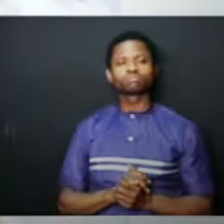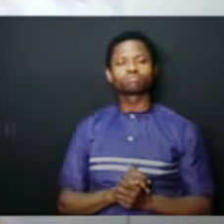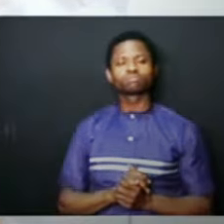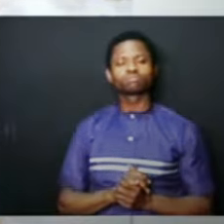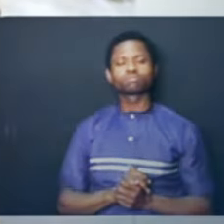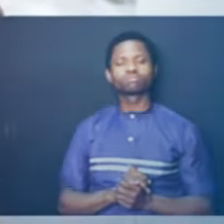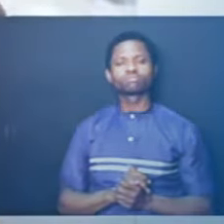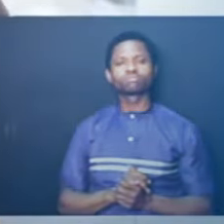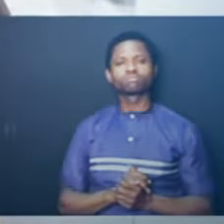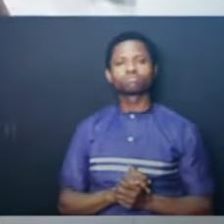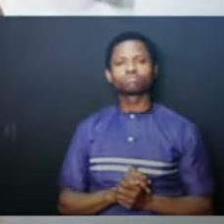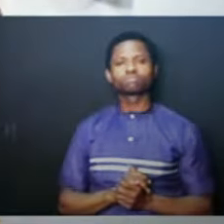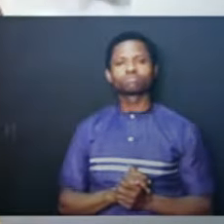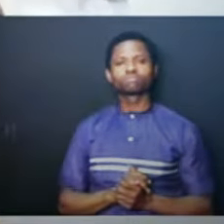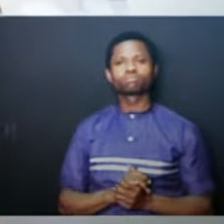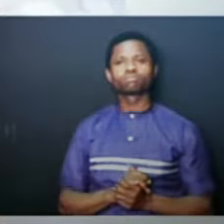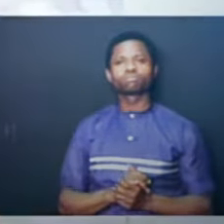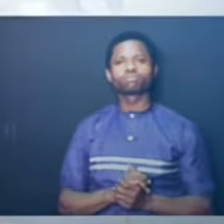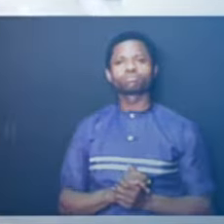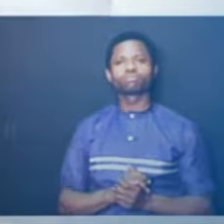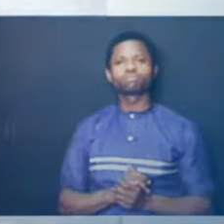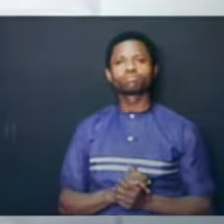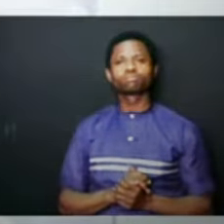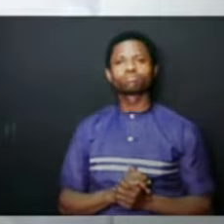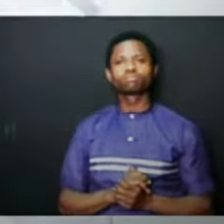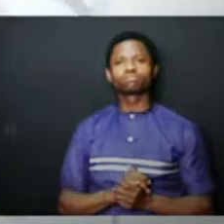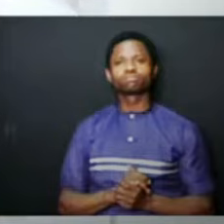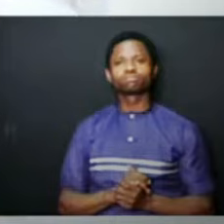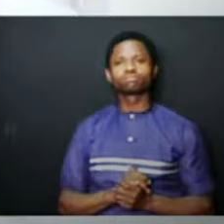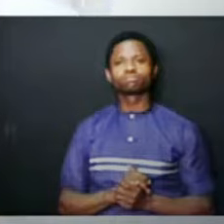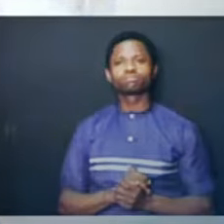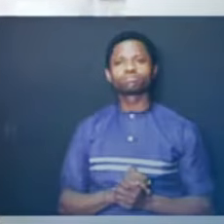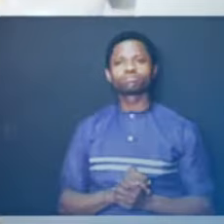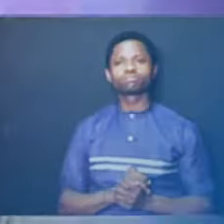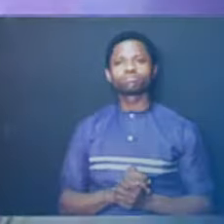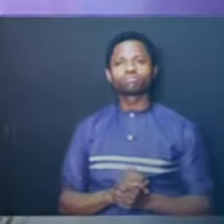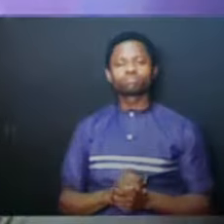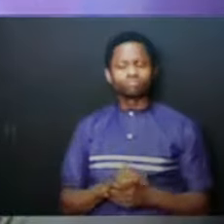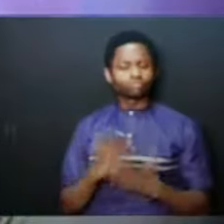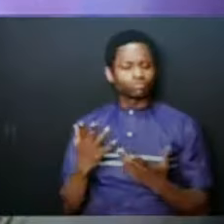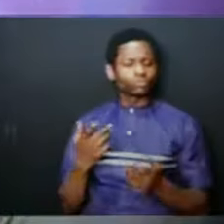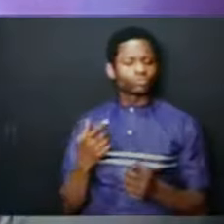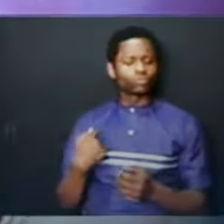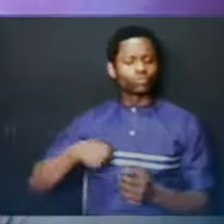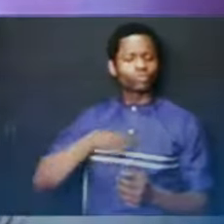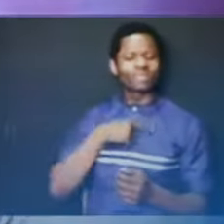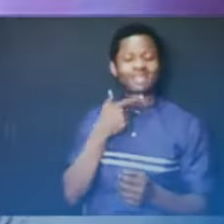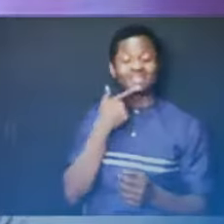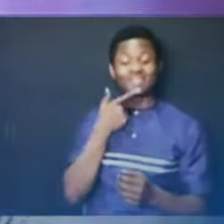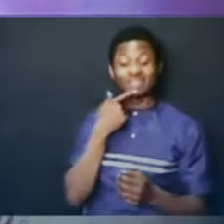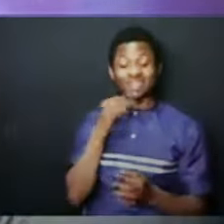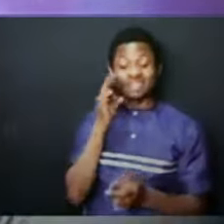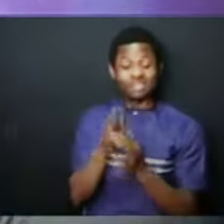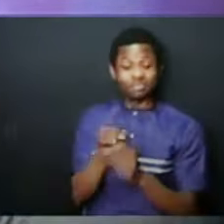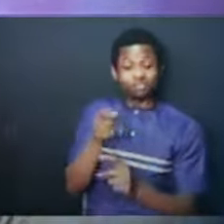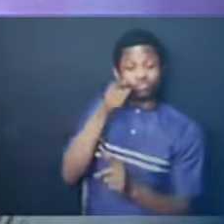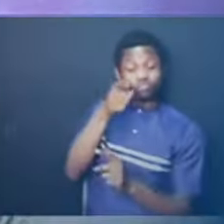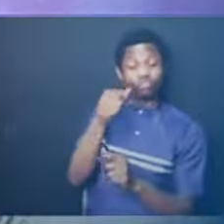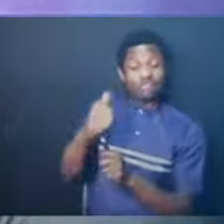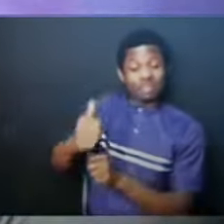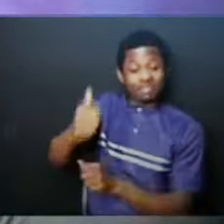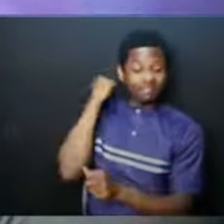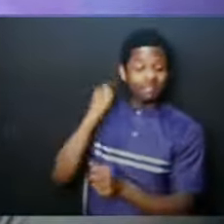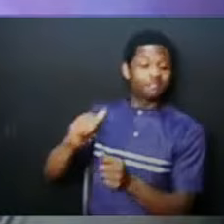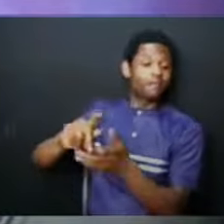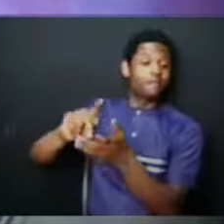me anagreto ewo me miara enemetua ka ewrade na okansa. We have said that when you don't forgive and you hold on to